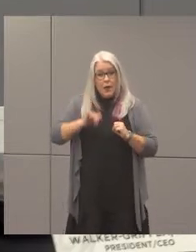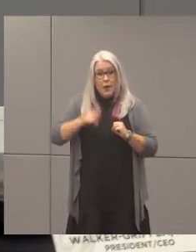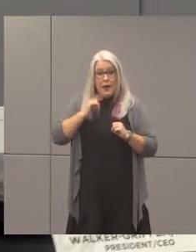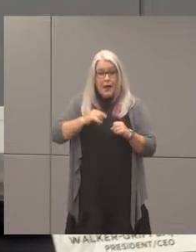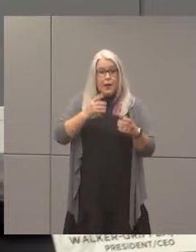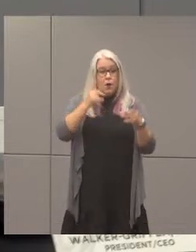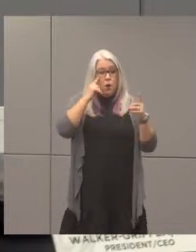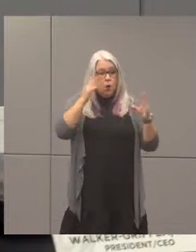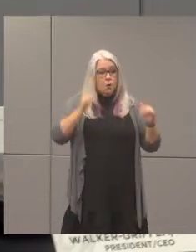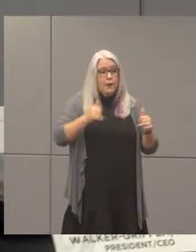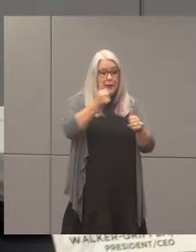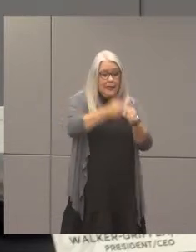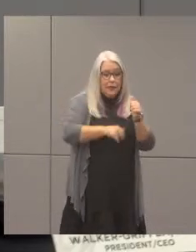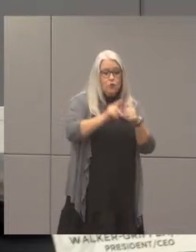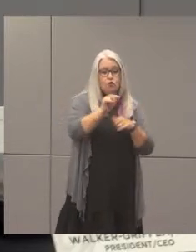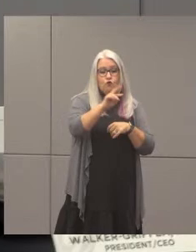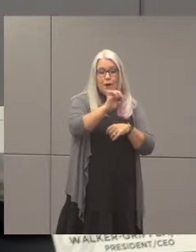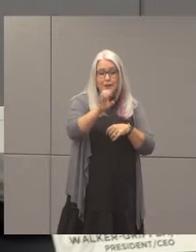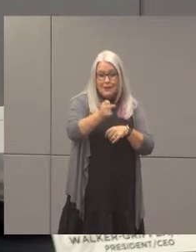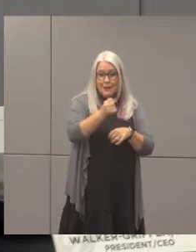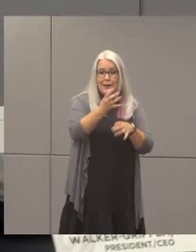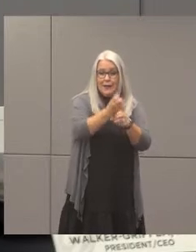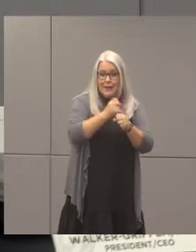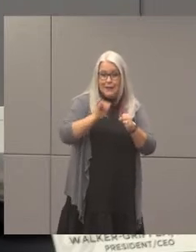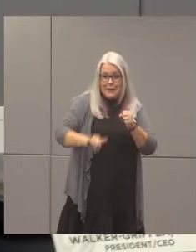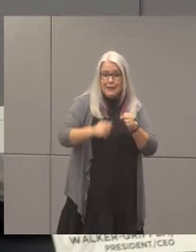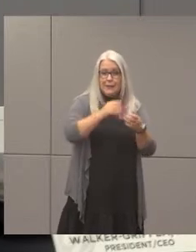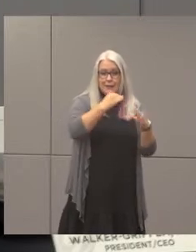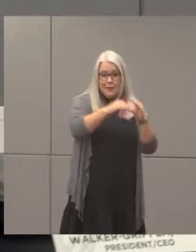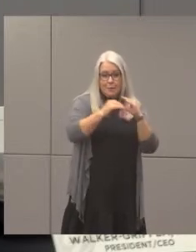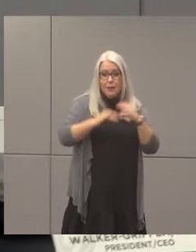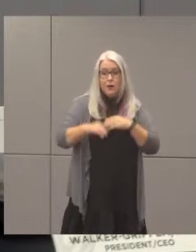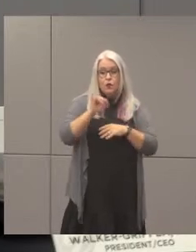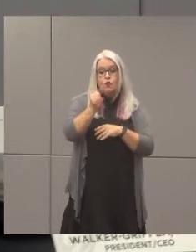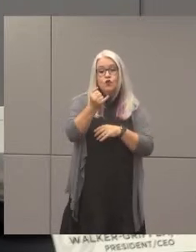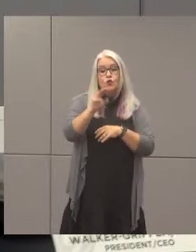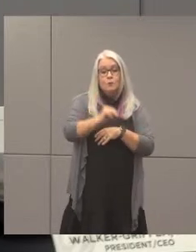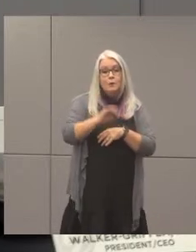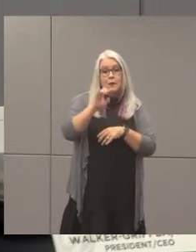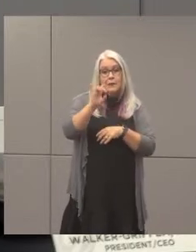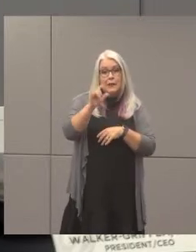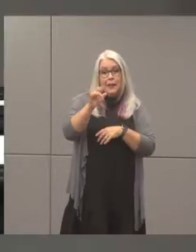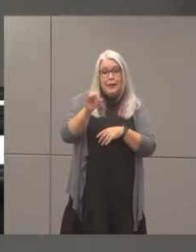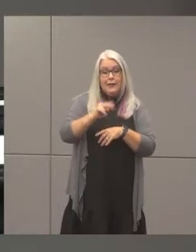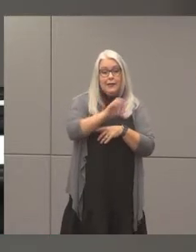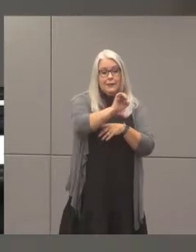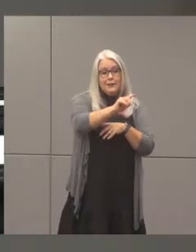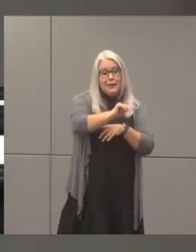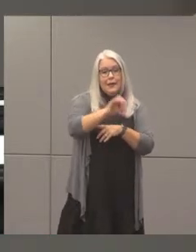each and every trustee. Thank you very much. Respectfully submitted, Jim Delaney of St. Cloud, Florida.